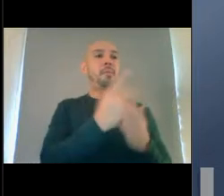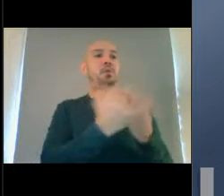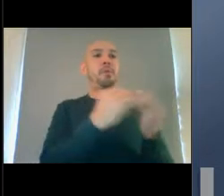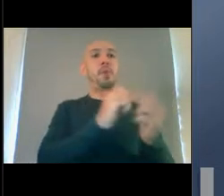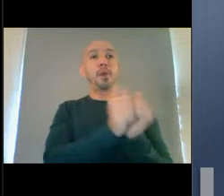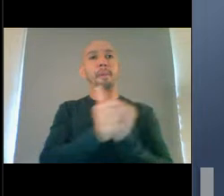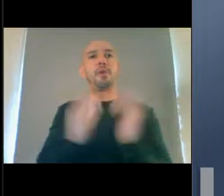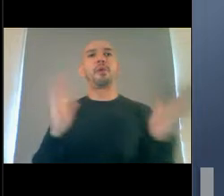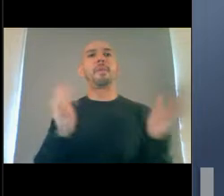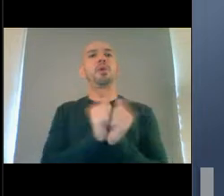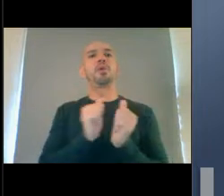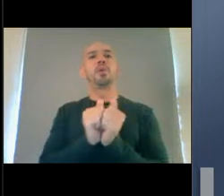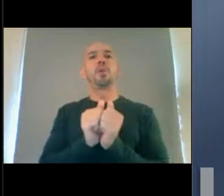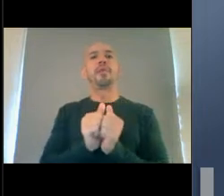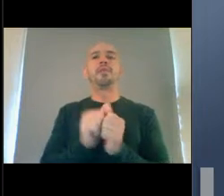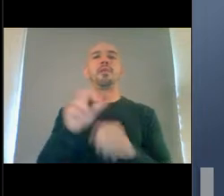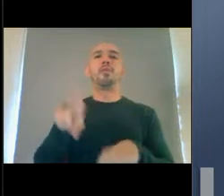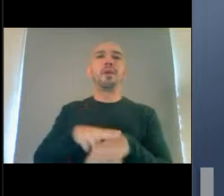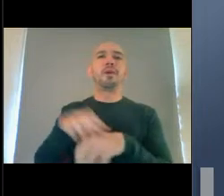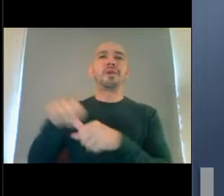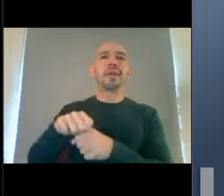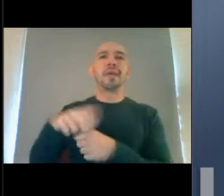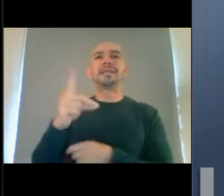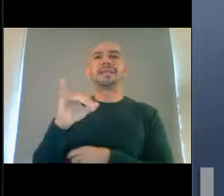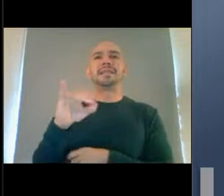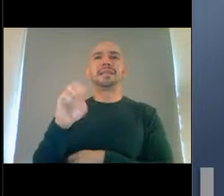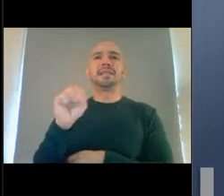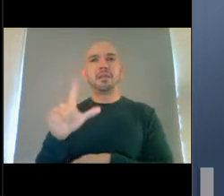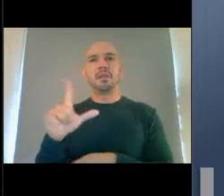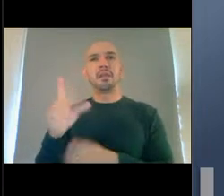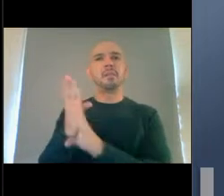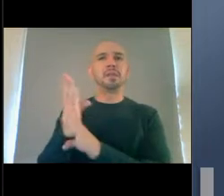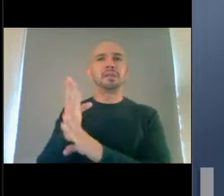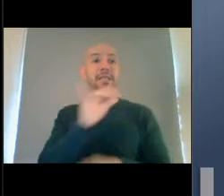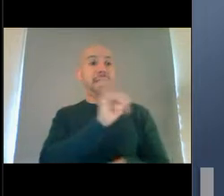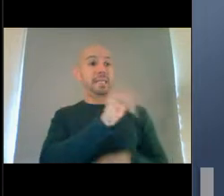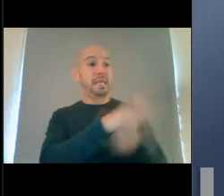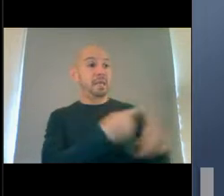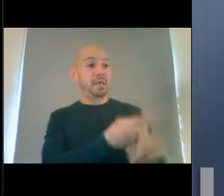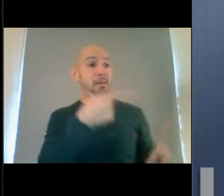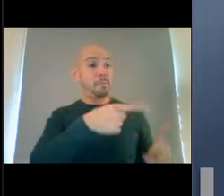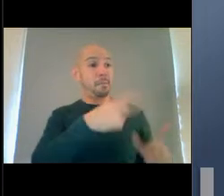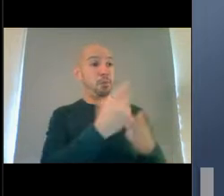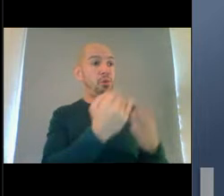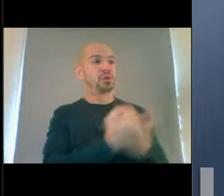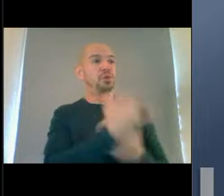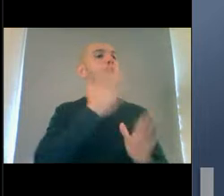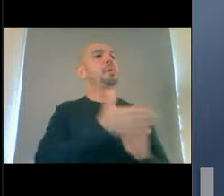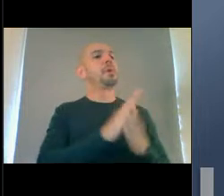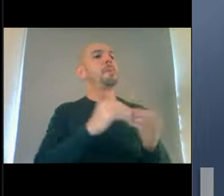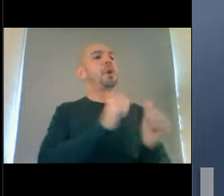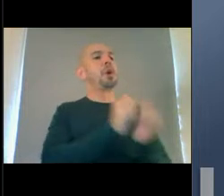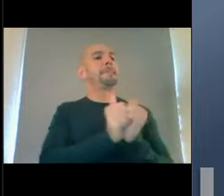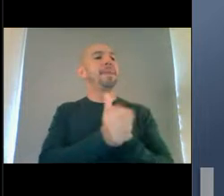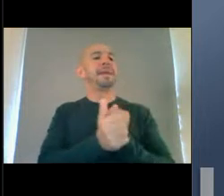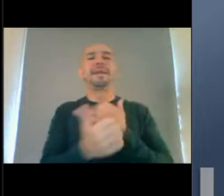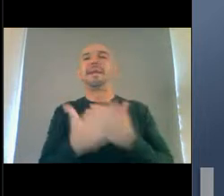hybrid buses so so those types of those types of projects would definitely be more competitive even if they're